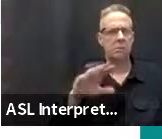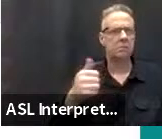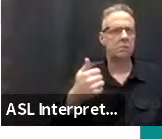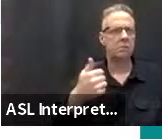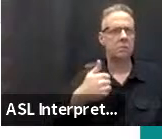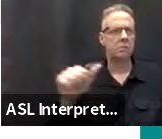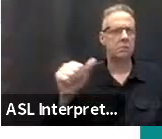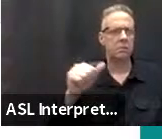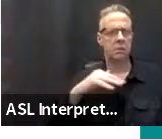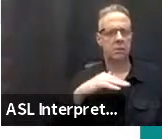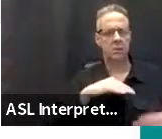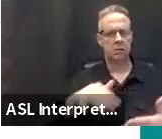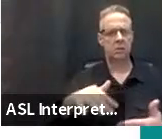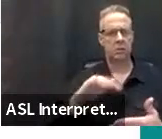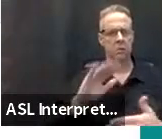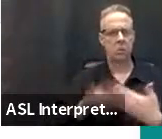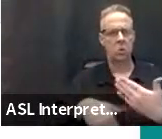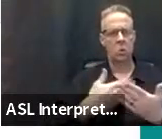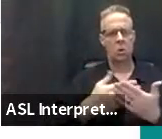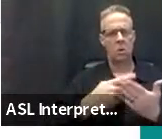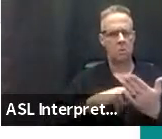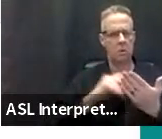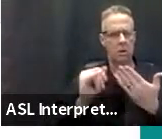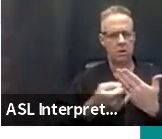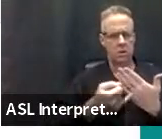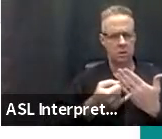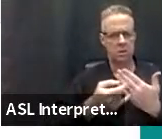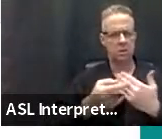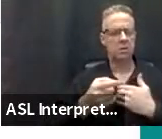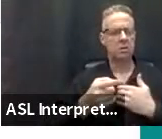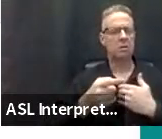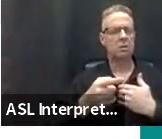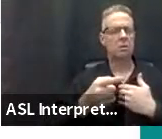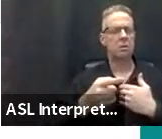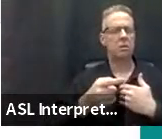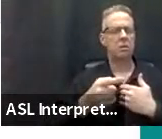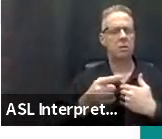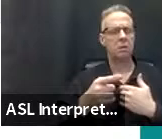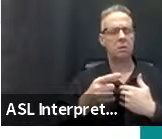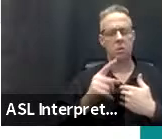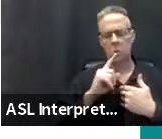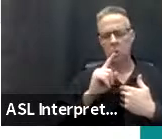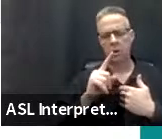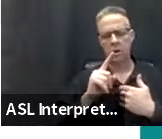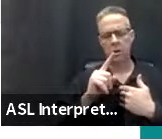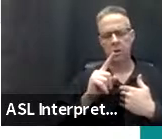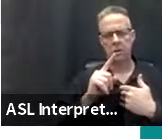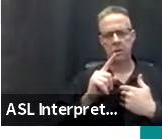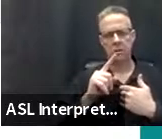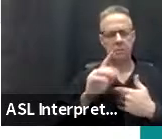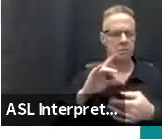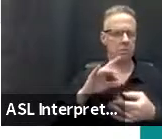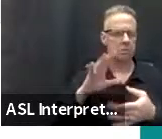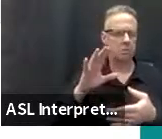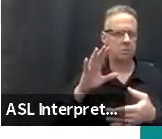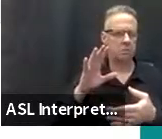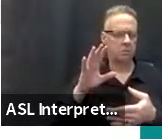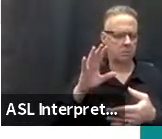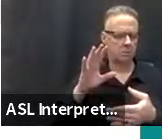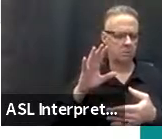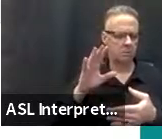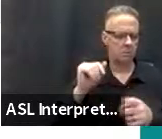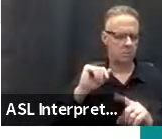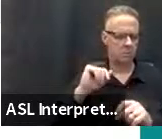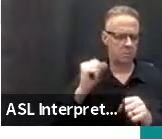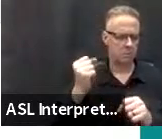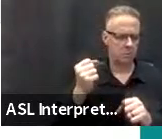any study of this whole project delinked the active transportation aspect and moved it down